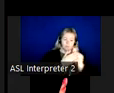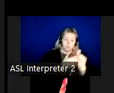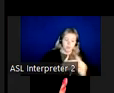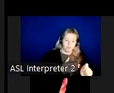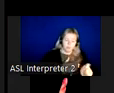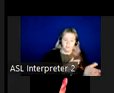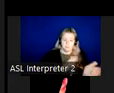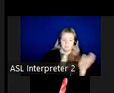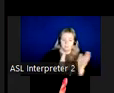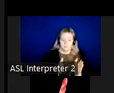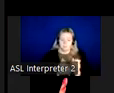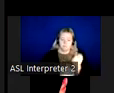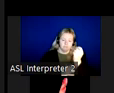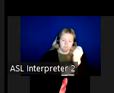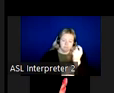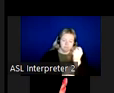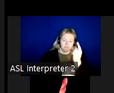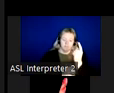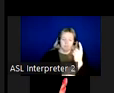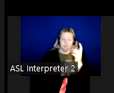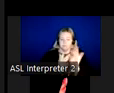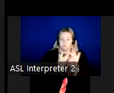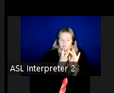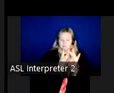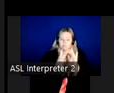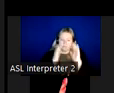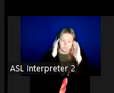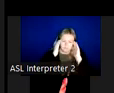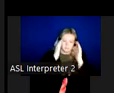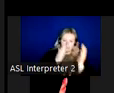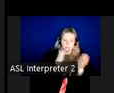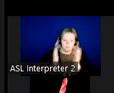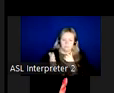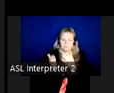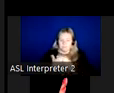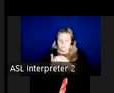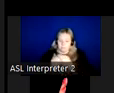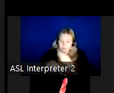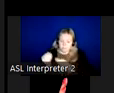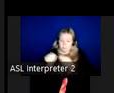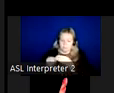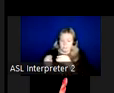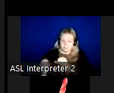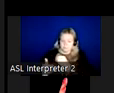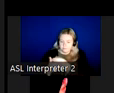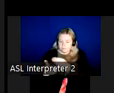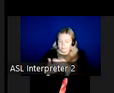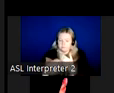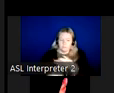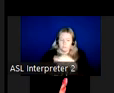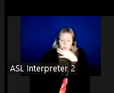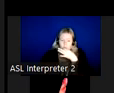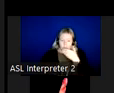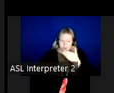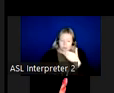there's understanding digital anxiety, budgeting and spending, which is really nice. Coming up, we have the Newfoundland and Labrador